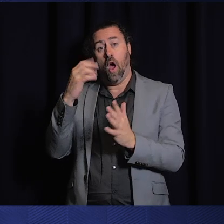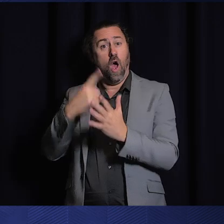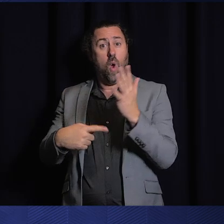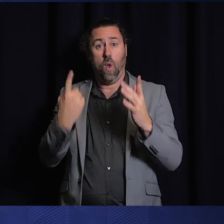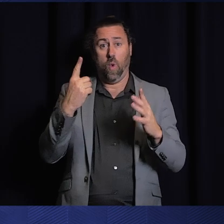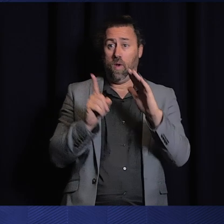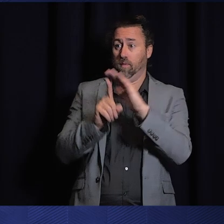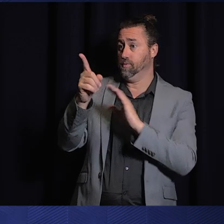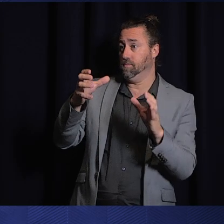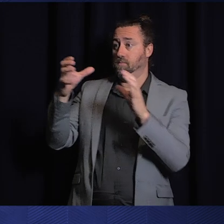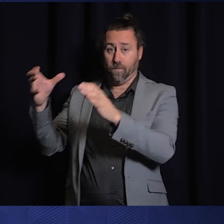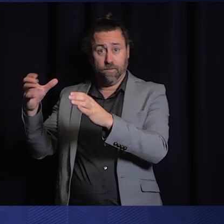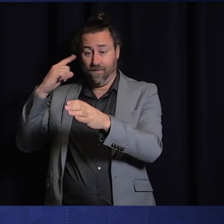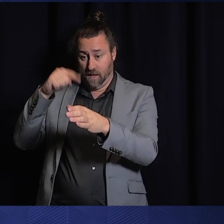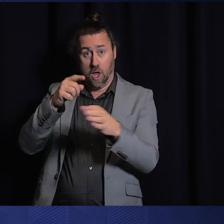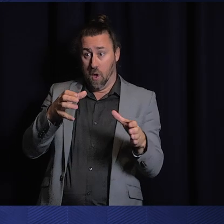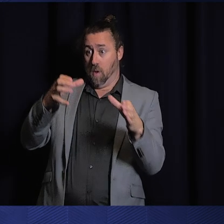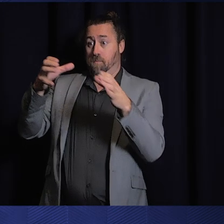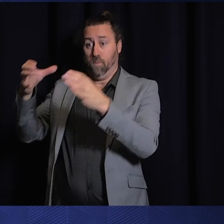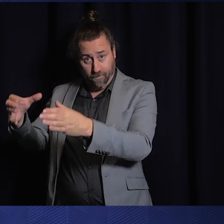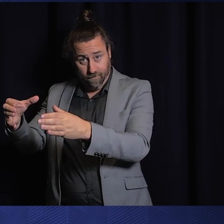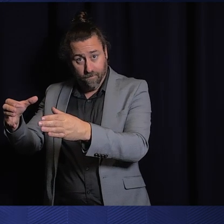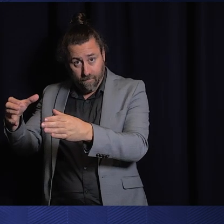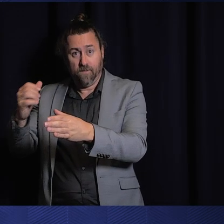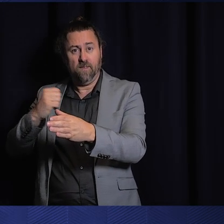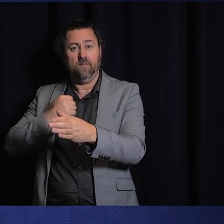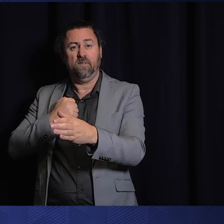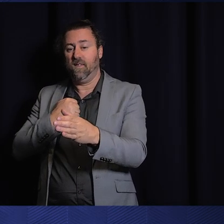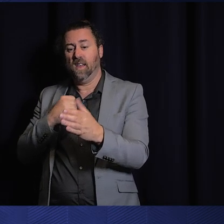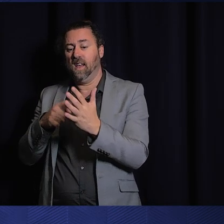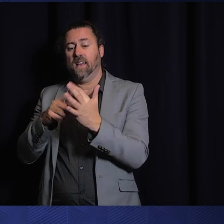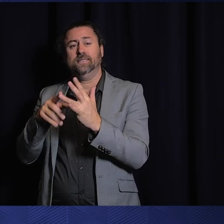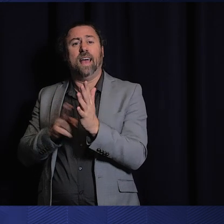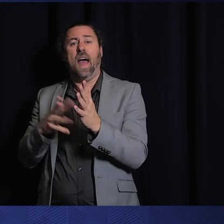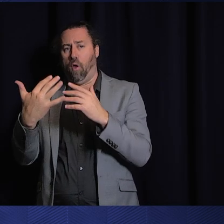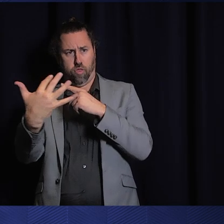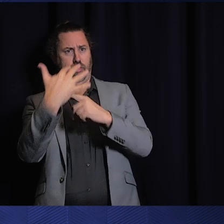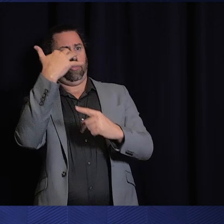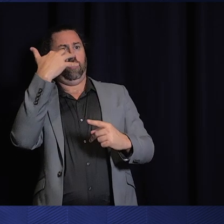cases, host communities or even communities of origin can also feel some of these impacts.